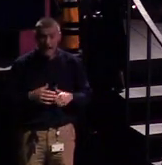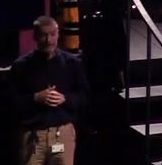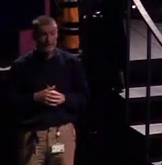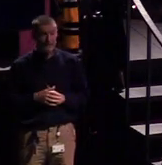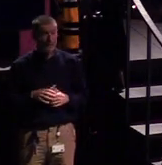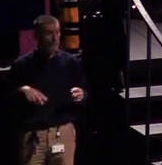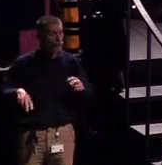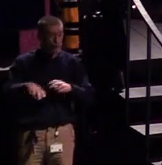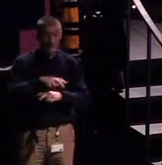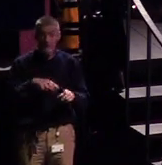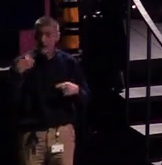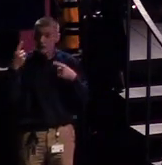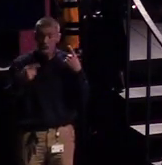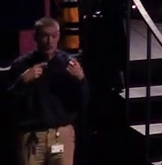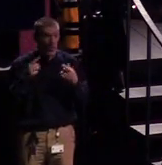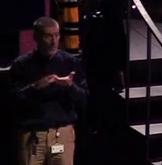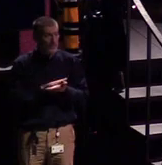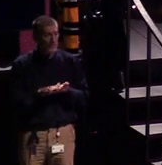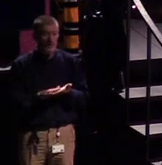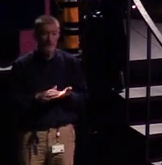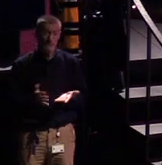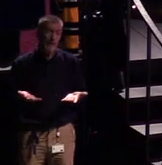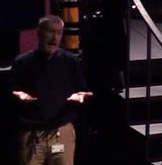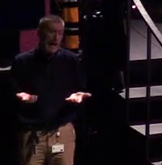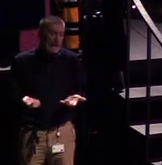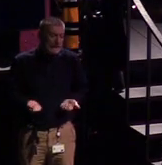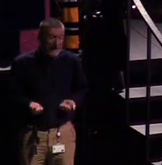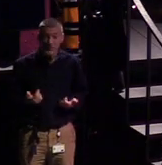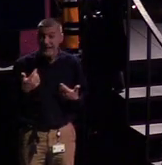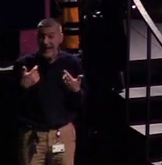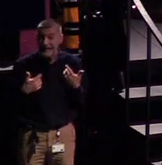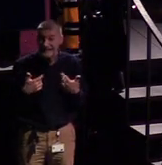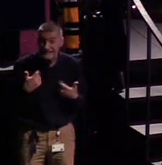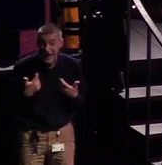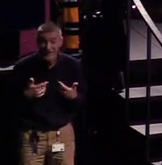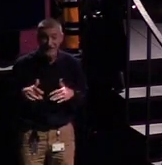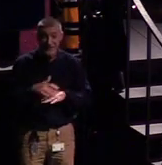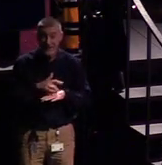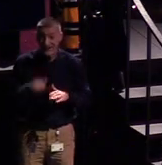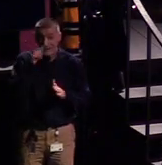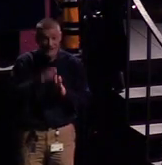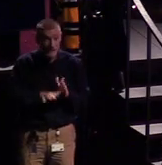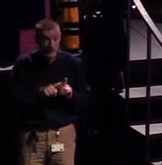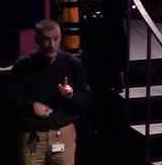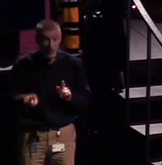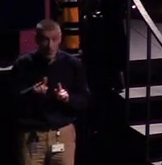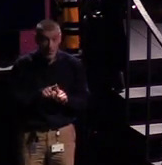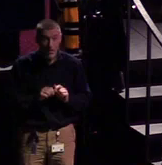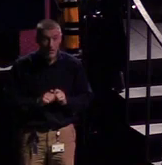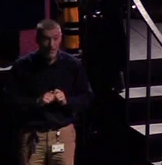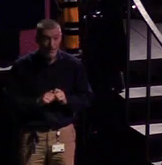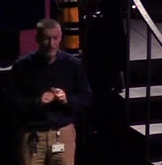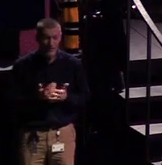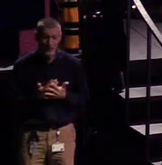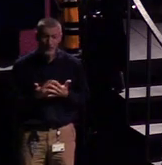make noise this postures are more accepting and exciting theatrical environment for everybody there is so